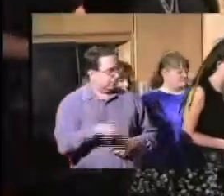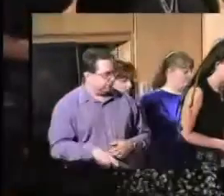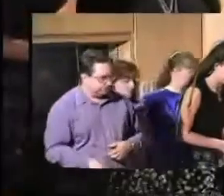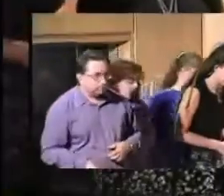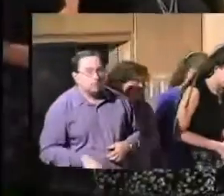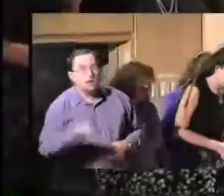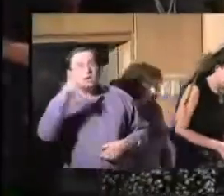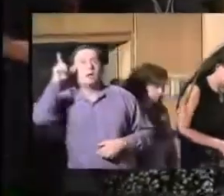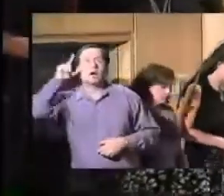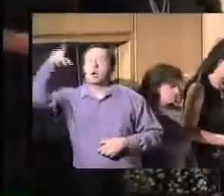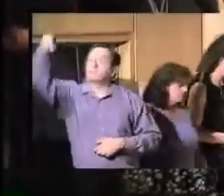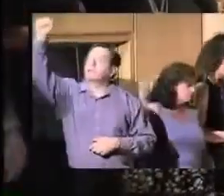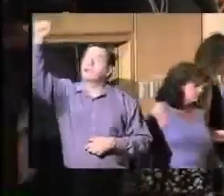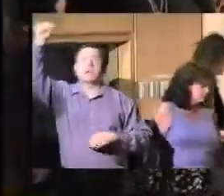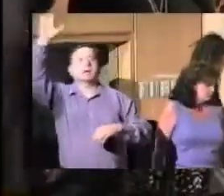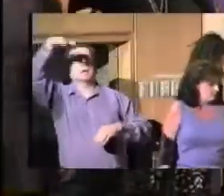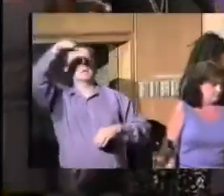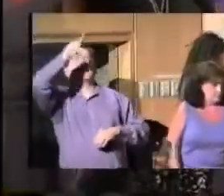to emergency.